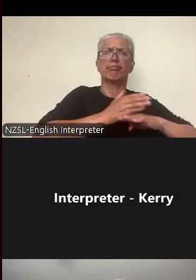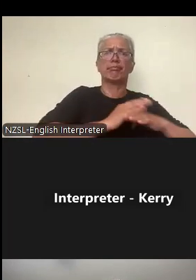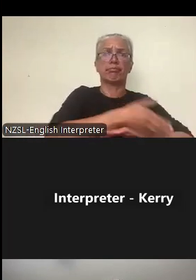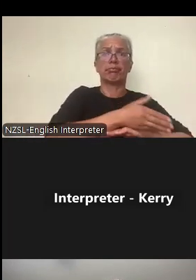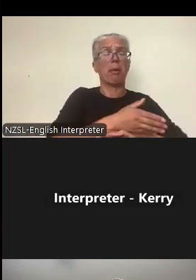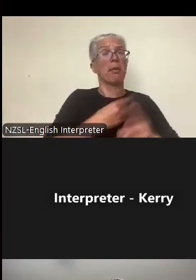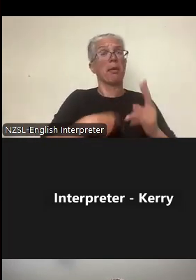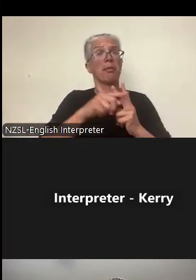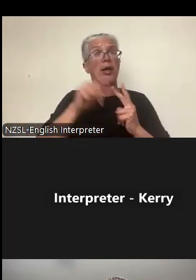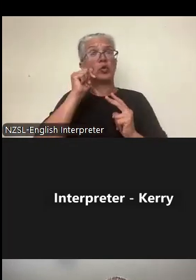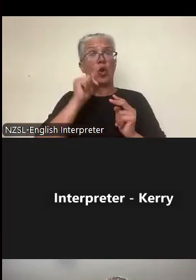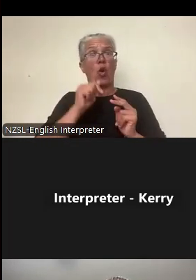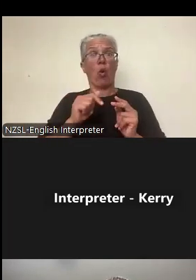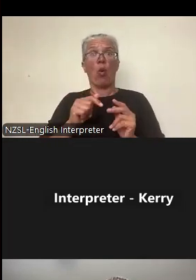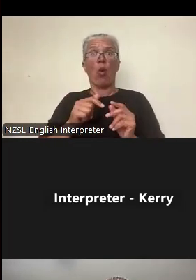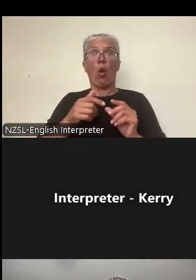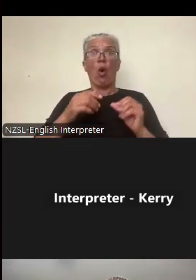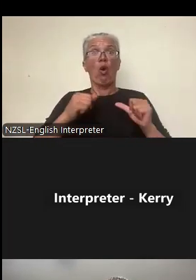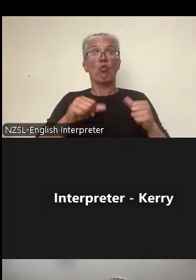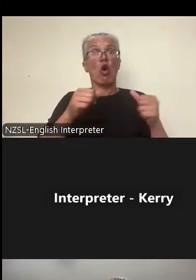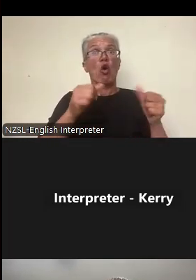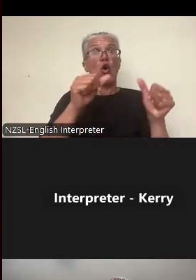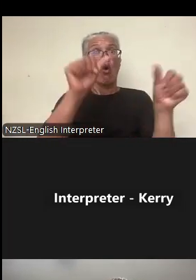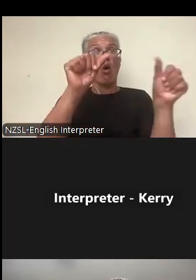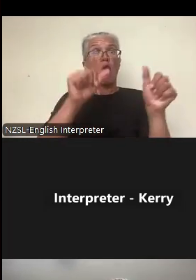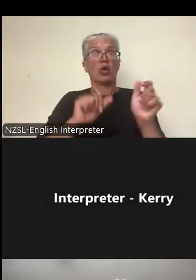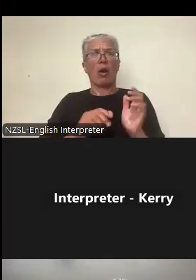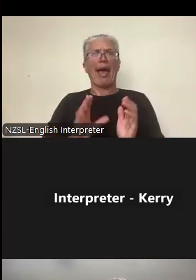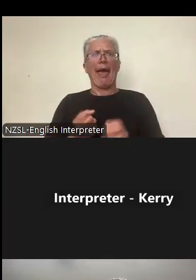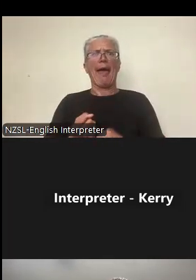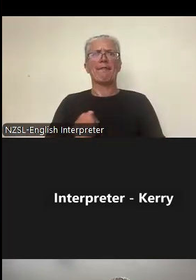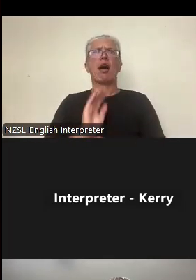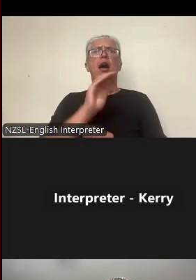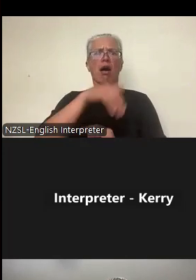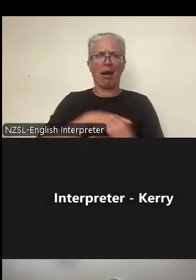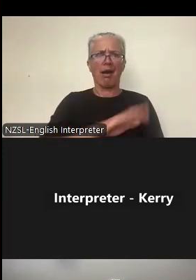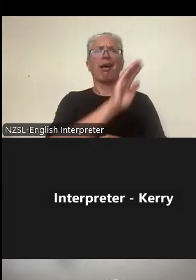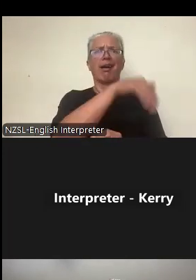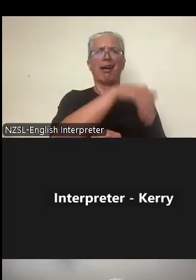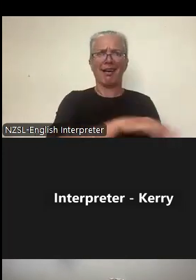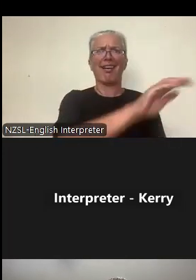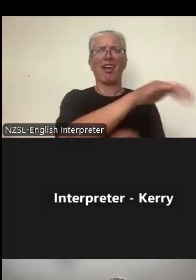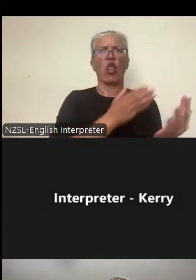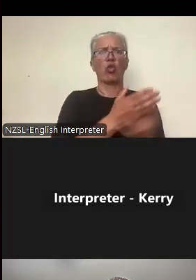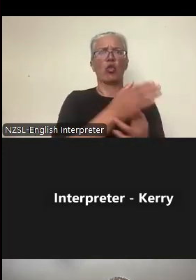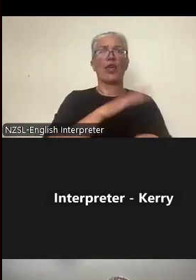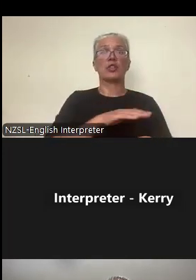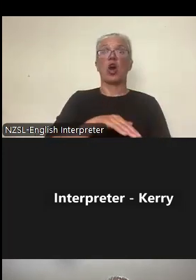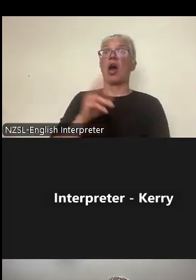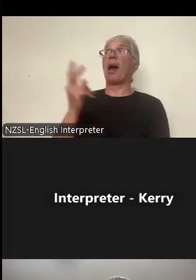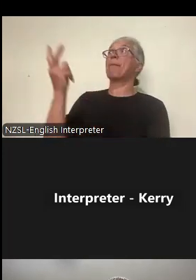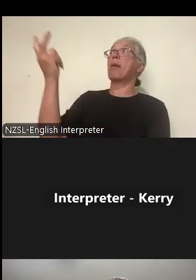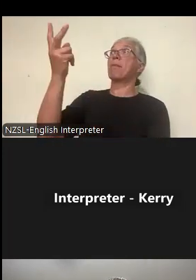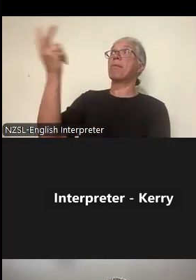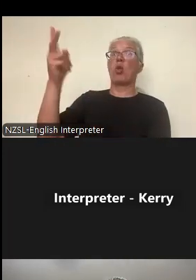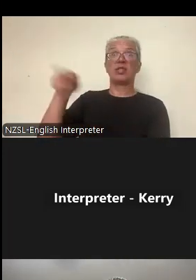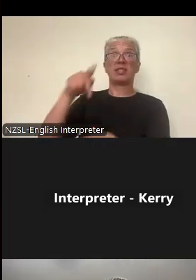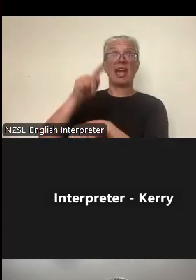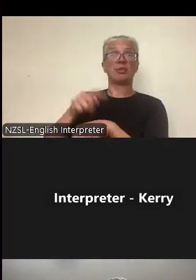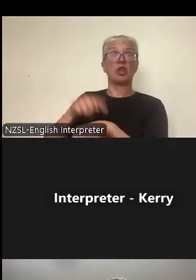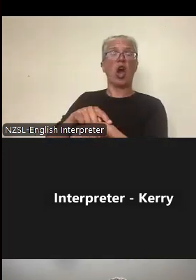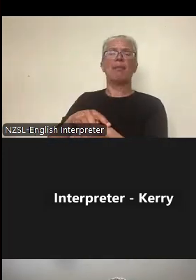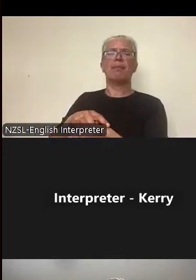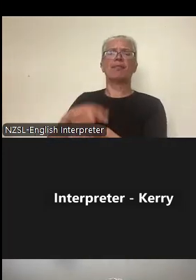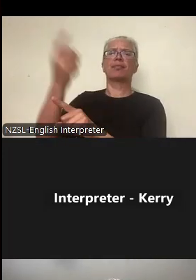coaster of progress that we made right throughout that time. I will say that Erica and Jan didn't come together, they came in